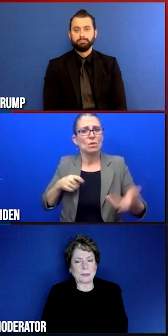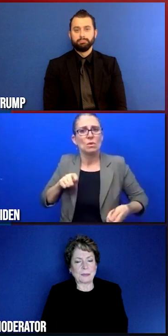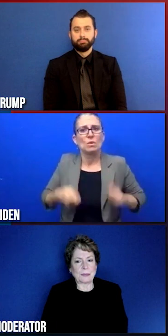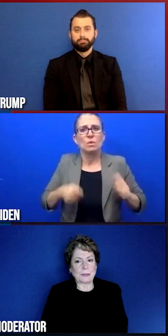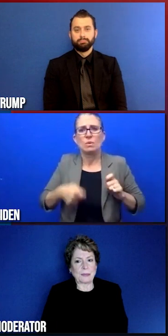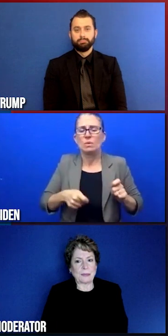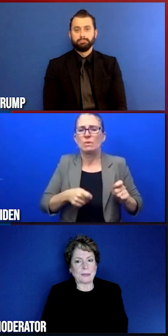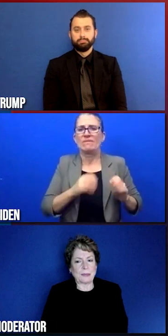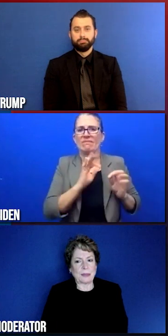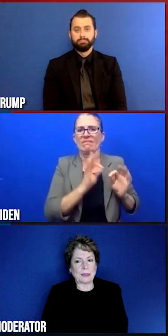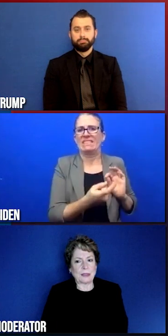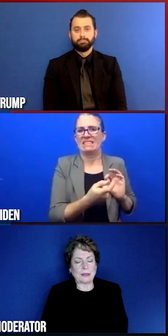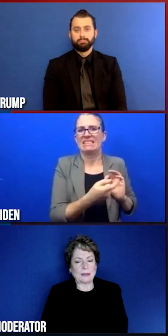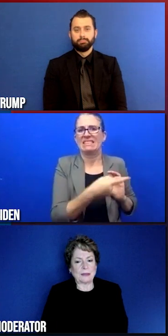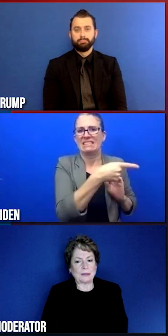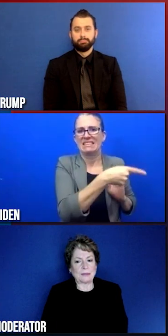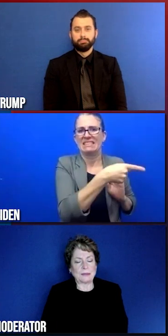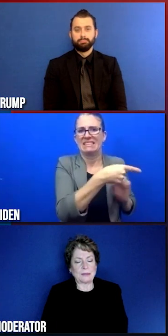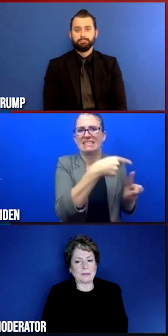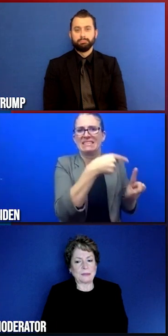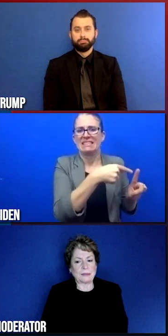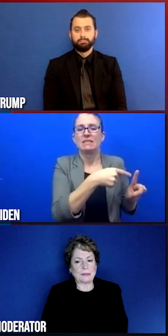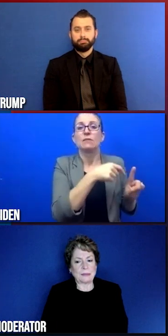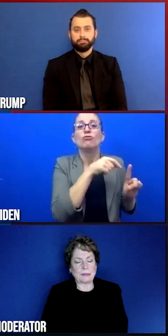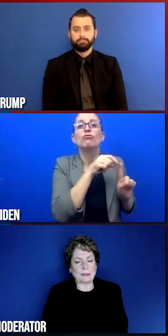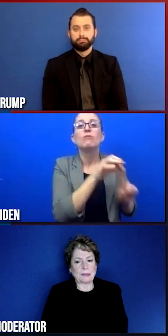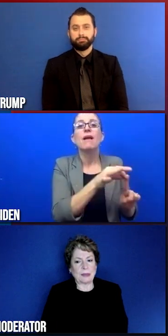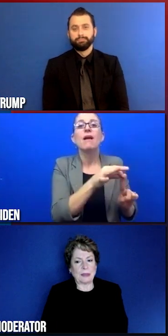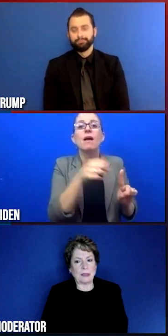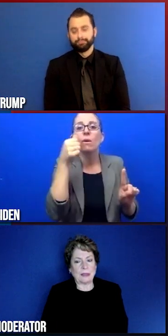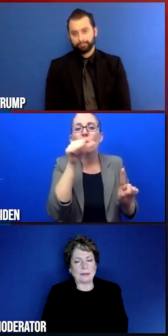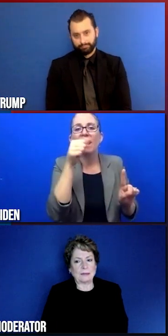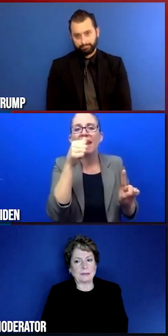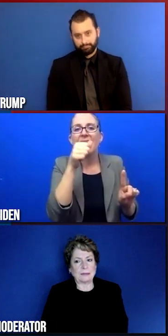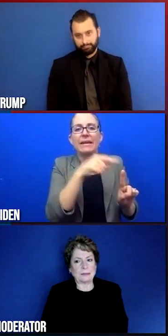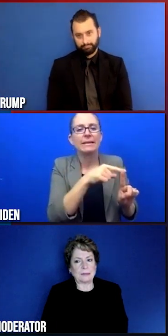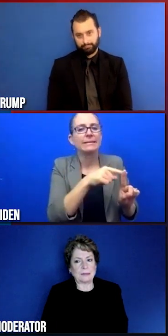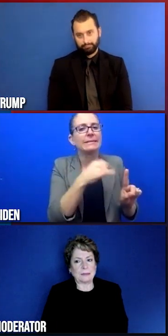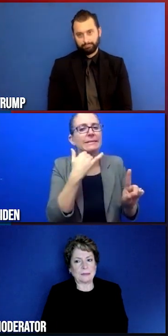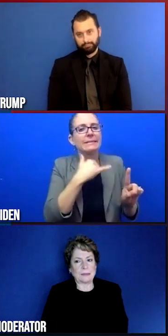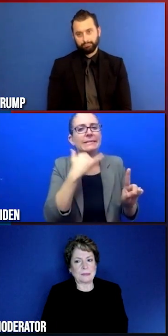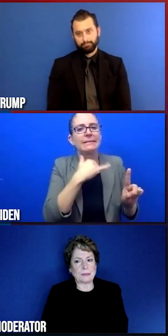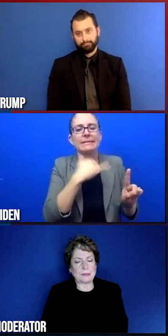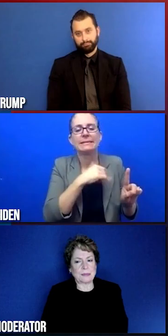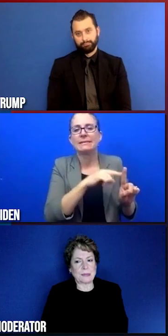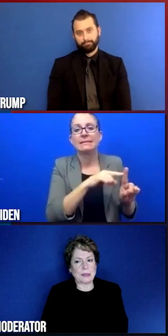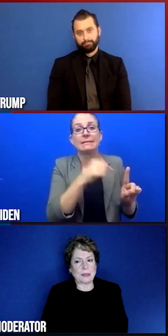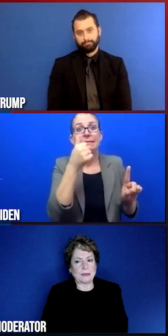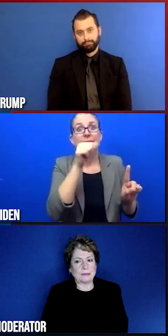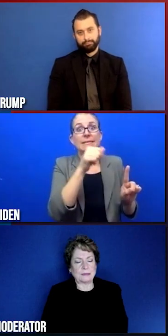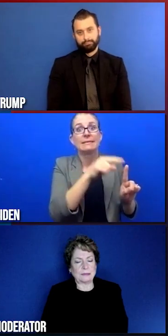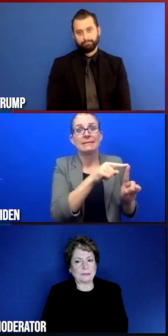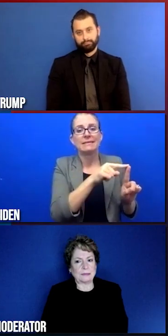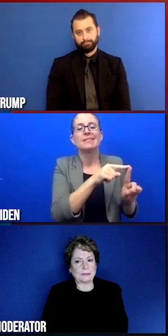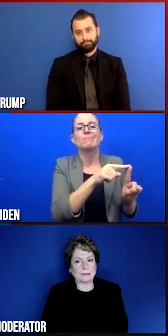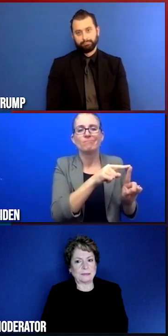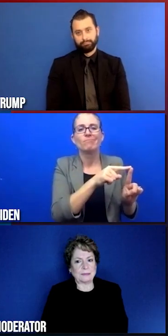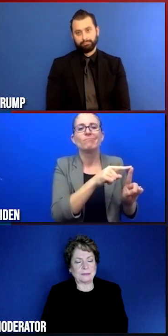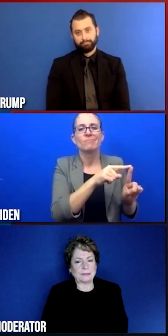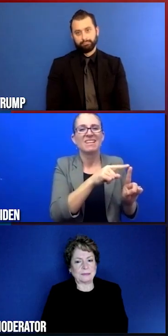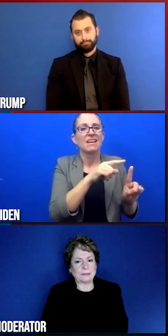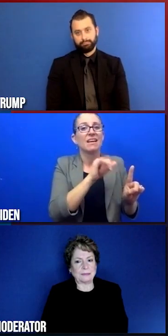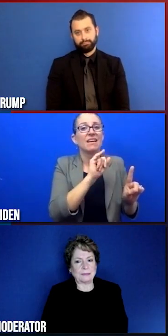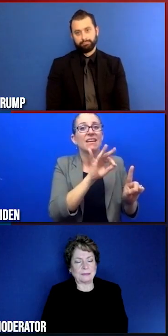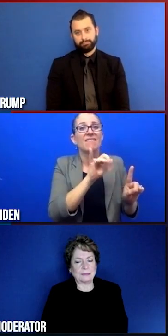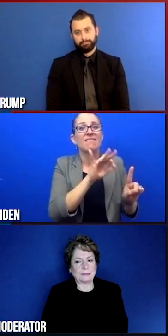not send anyone to jail for a pure drug offense. They should be going into treatment across